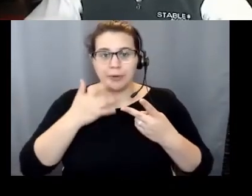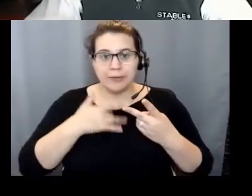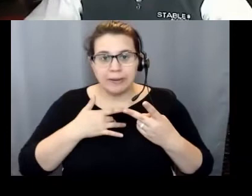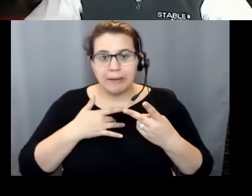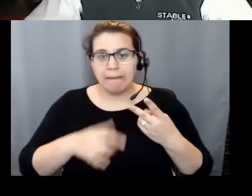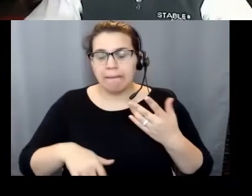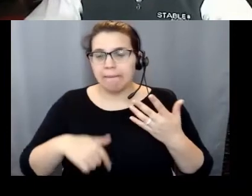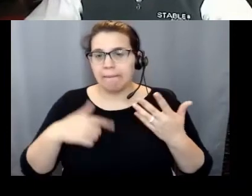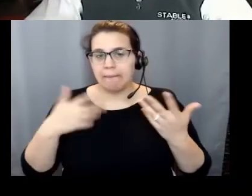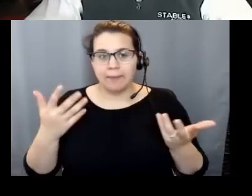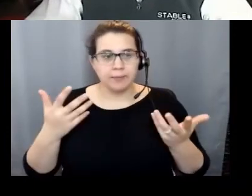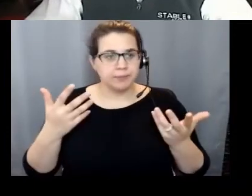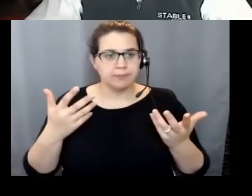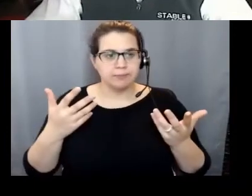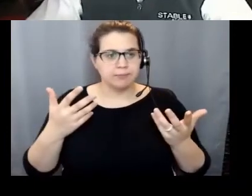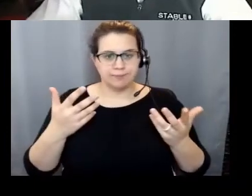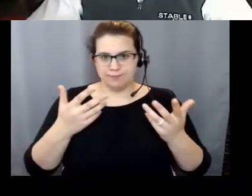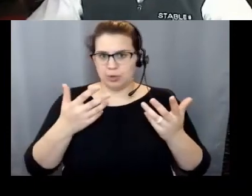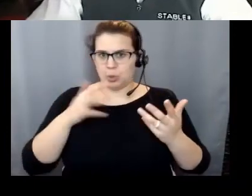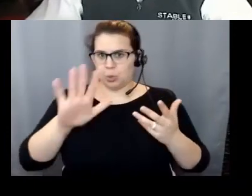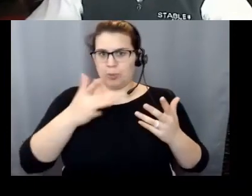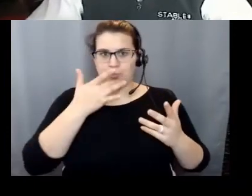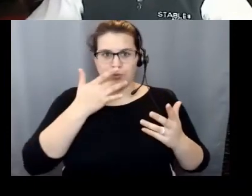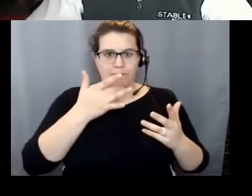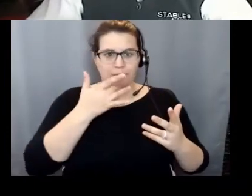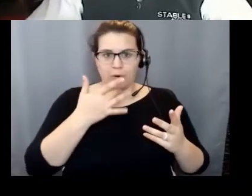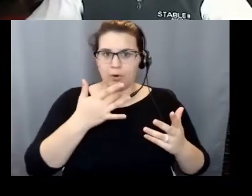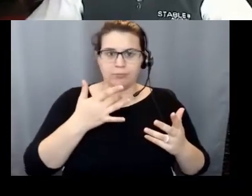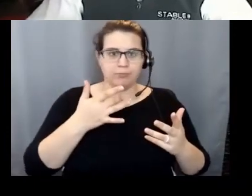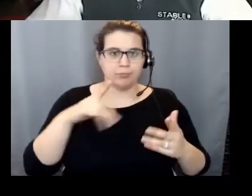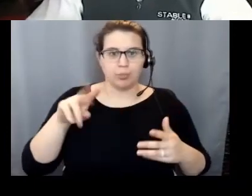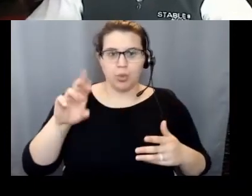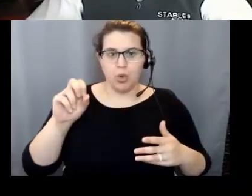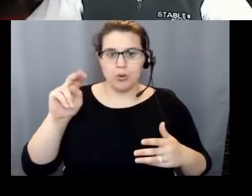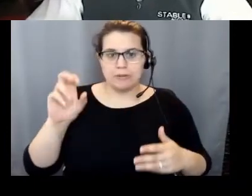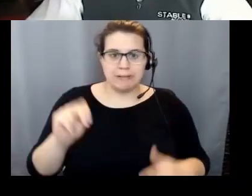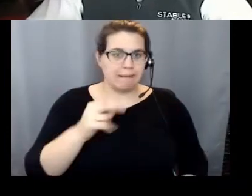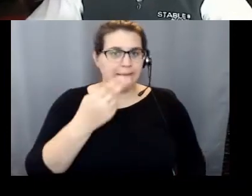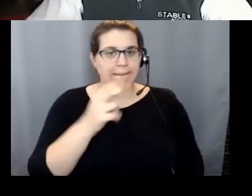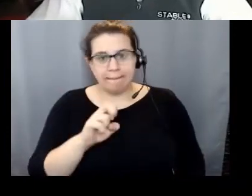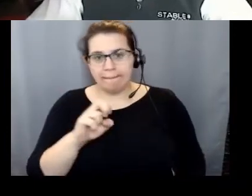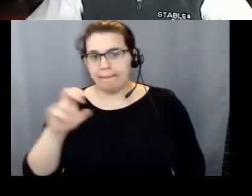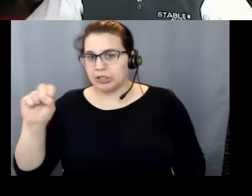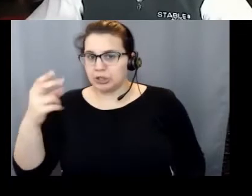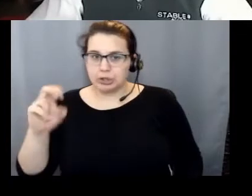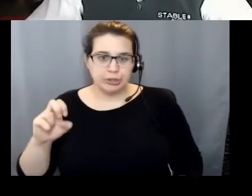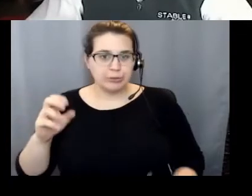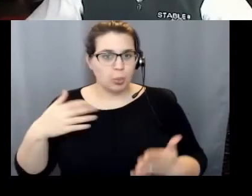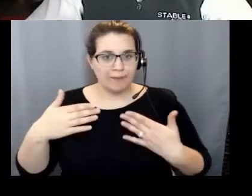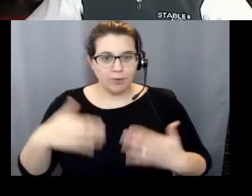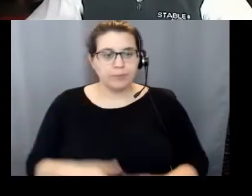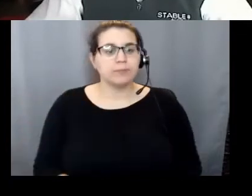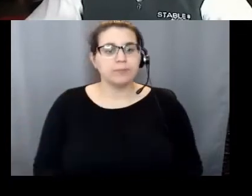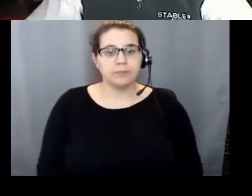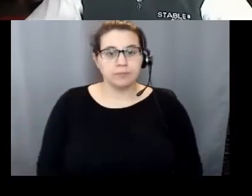can select how you want to be identified, he, she, so forth. You'd also put in a residential address. Do